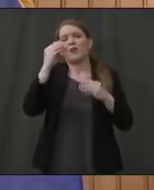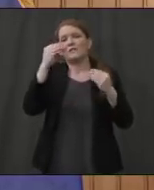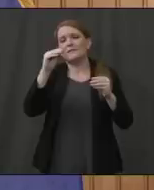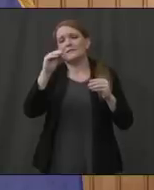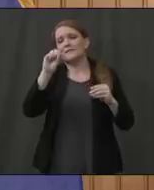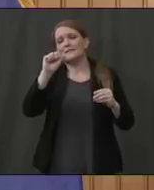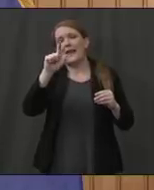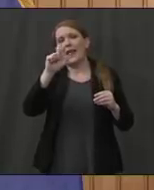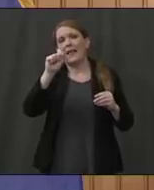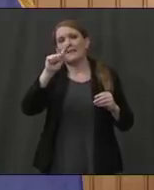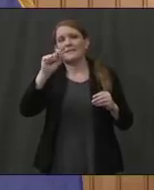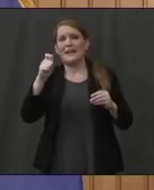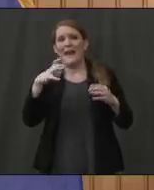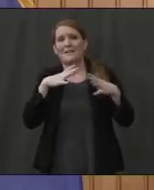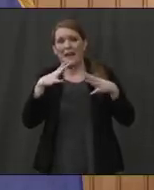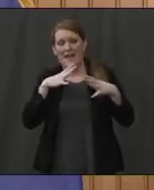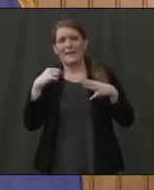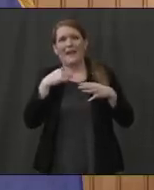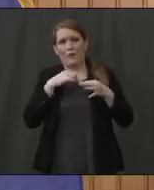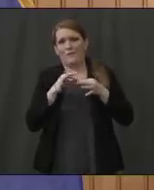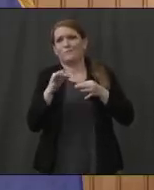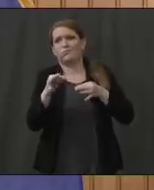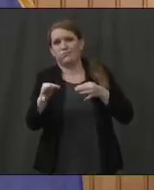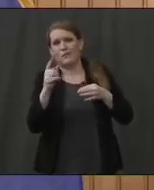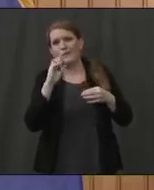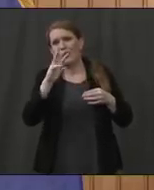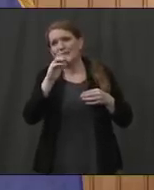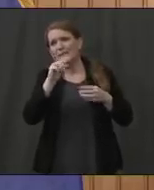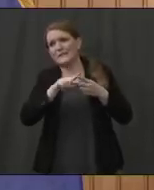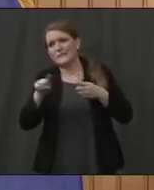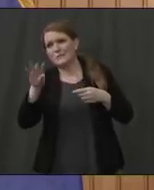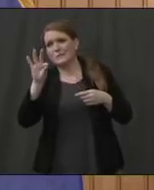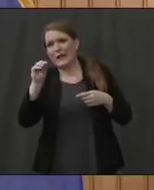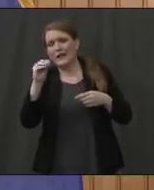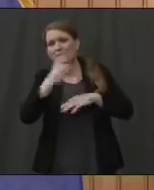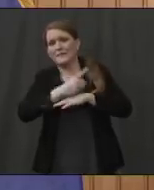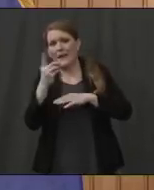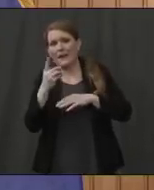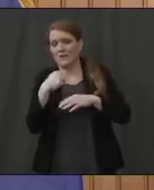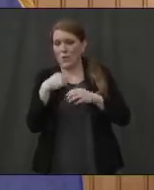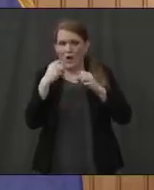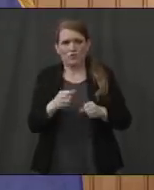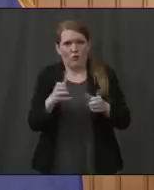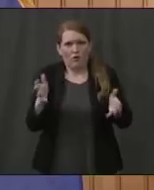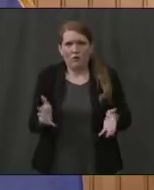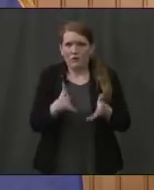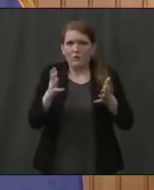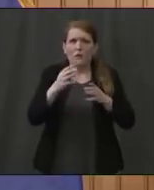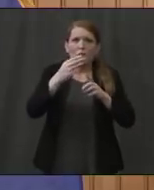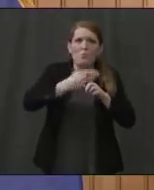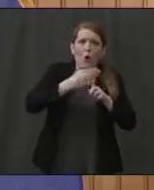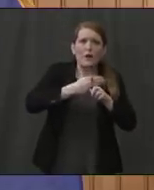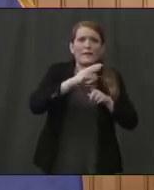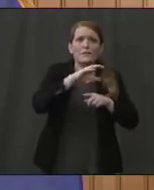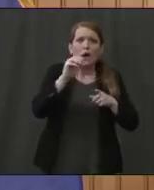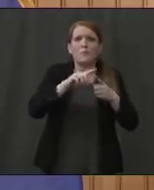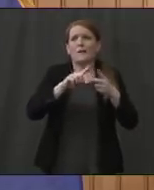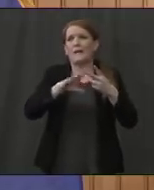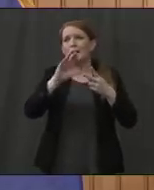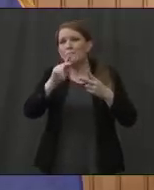I strongly urge the insurance folks as well as the banks. They are both meeting tomorrow, and I'm looking forward to a